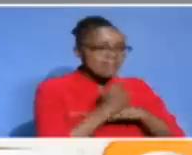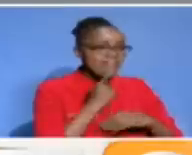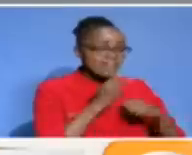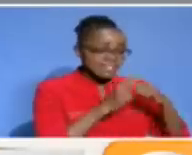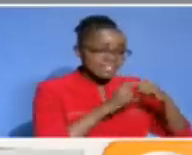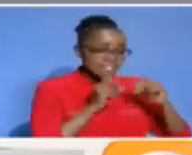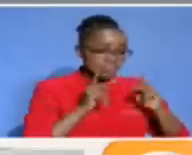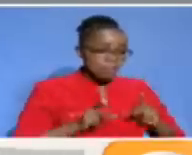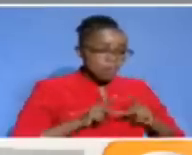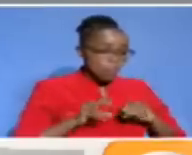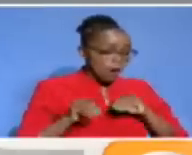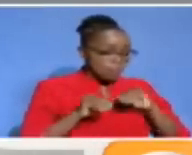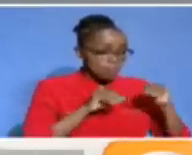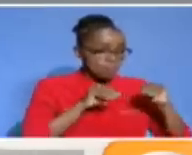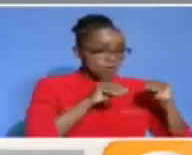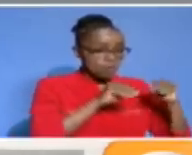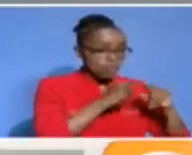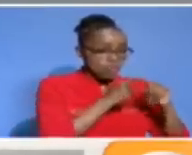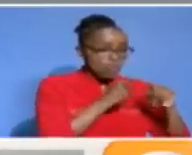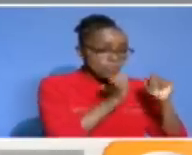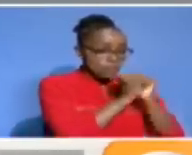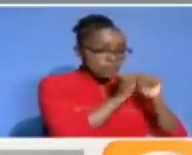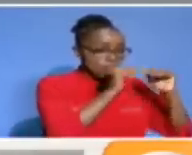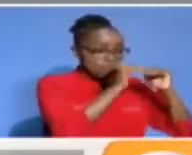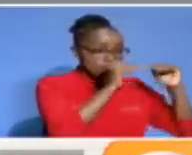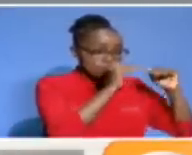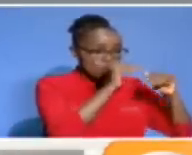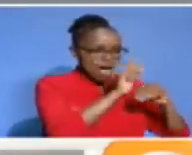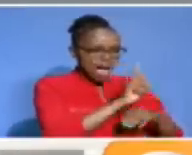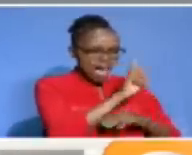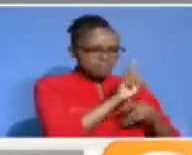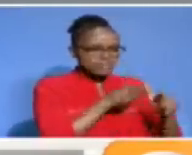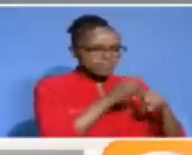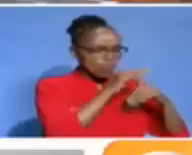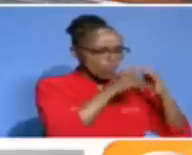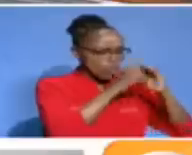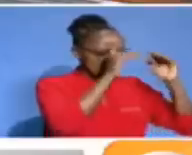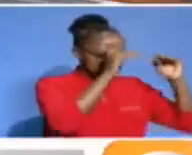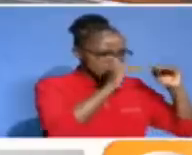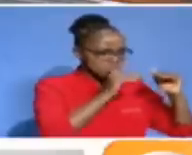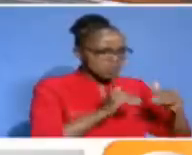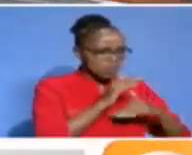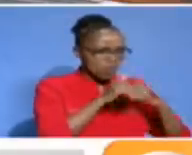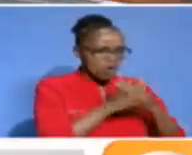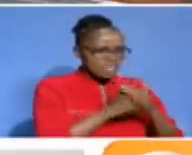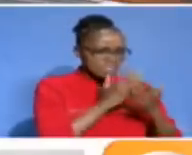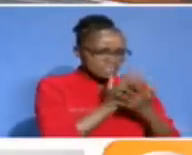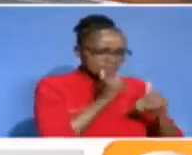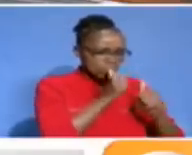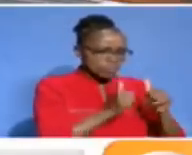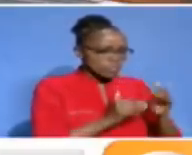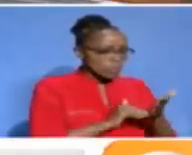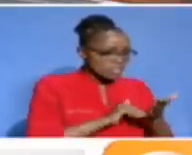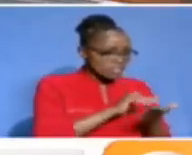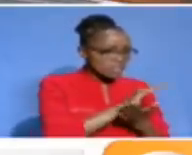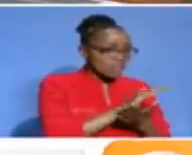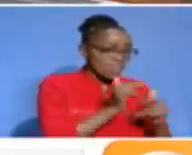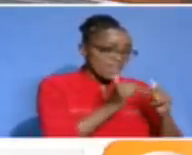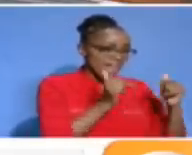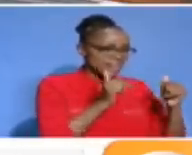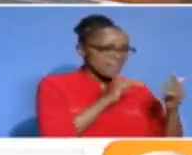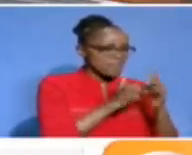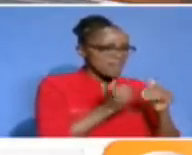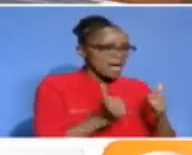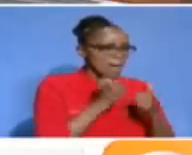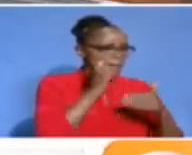170. People were evacuated from the fifth floor up there and all the other floors. So if that was something that was being played into the hands of the enemy, then what